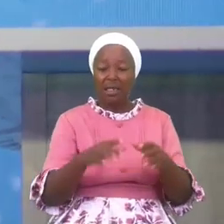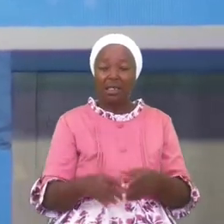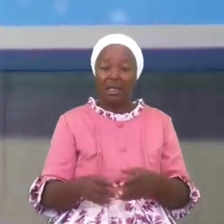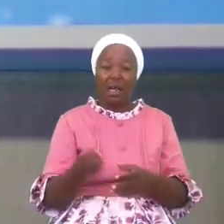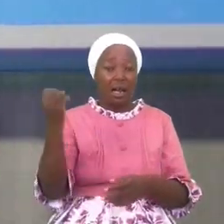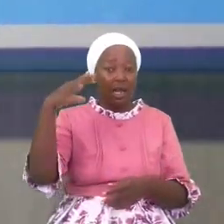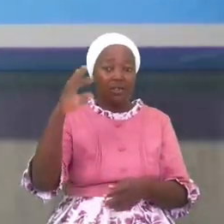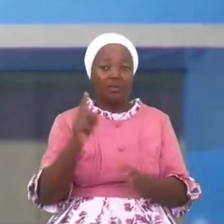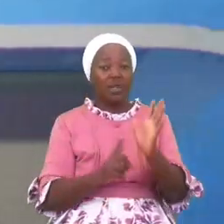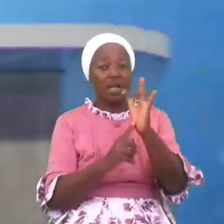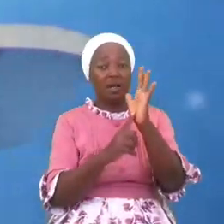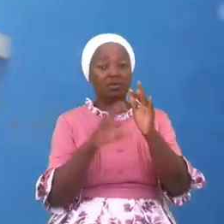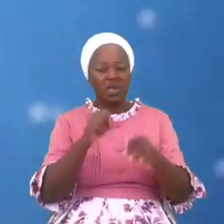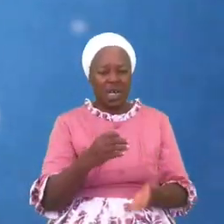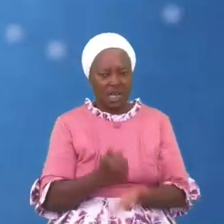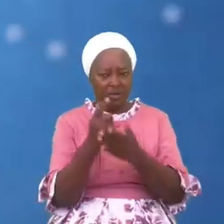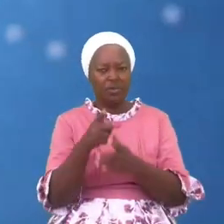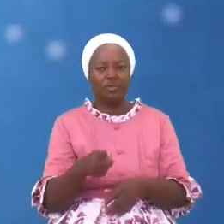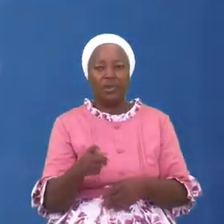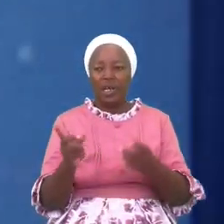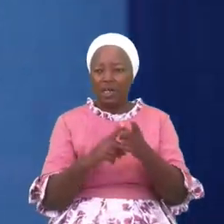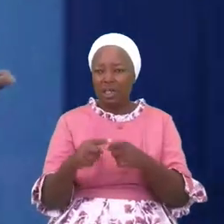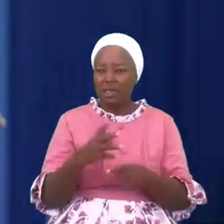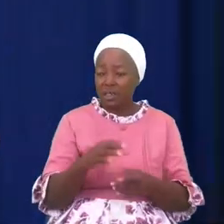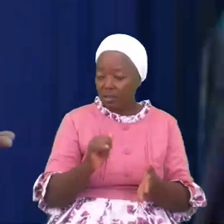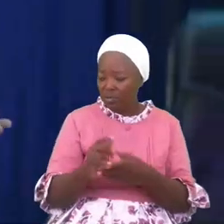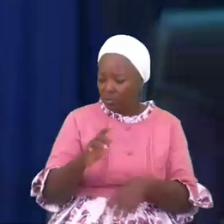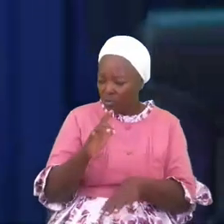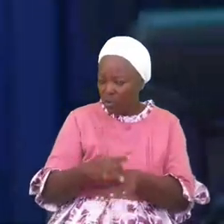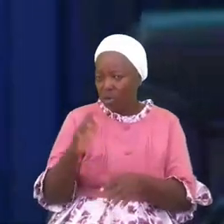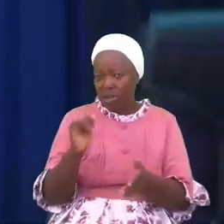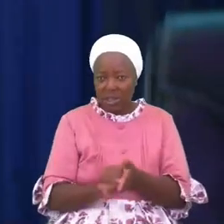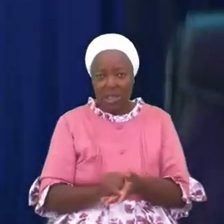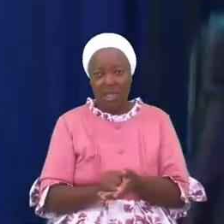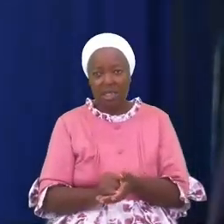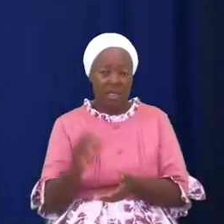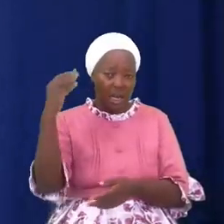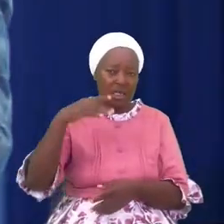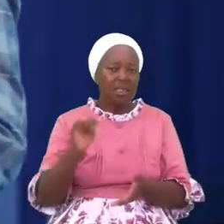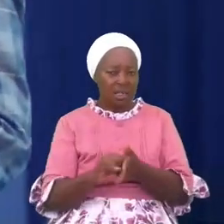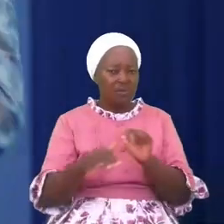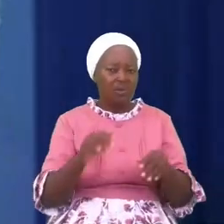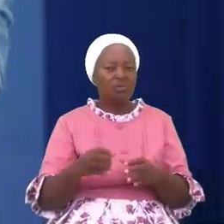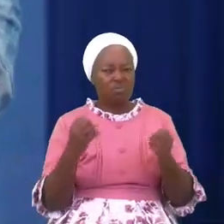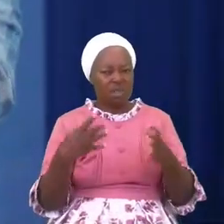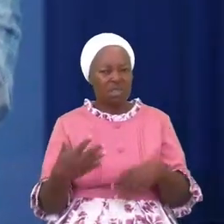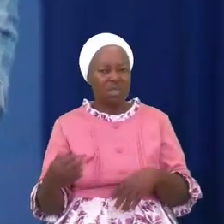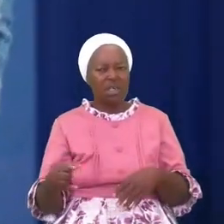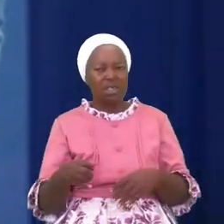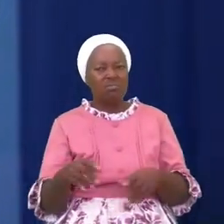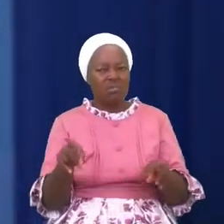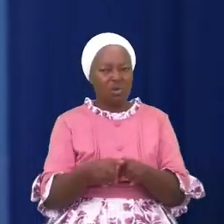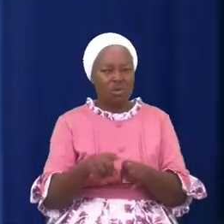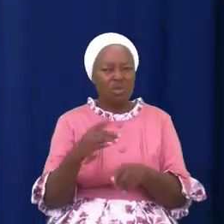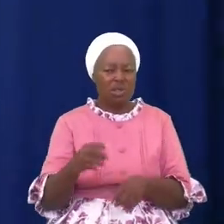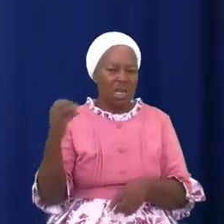and light, that will do a lot. Even the light of the morning, the light of the evening will do a lot. But now it